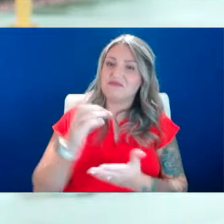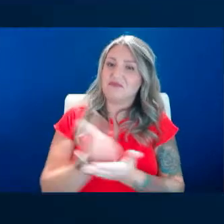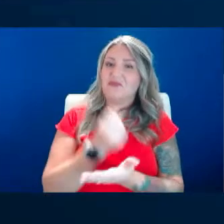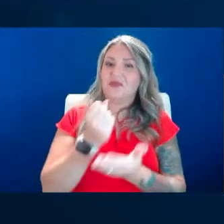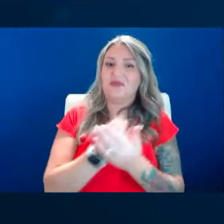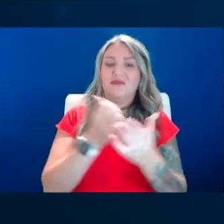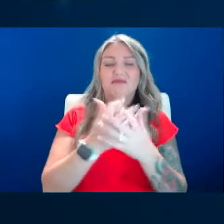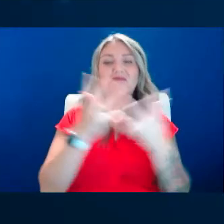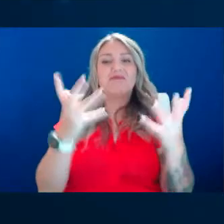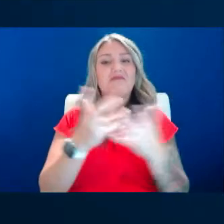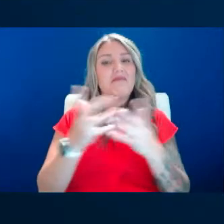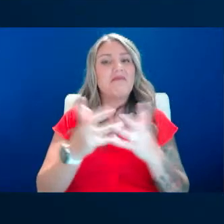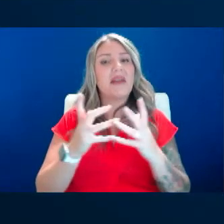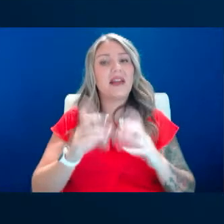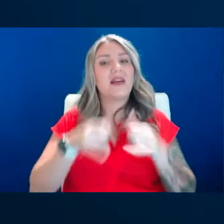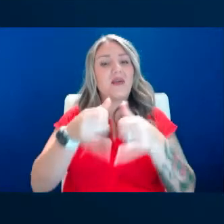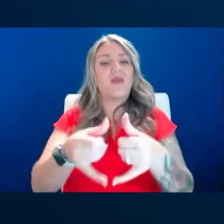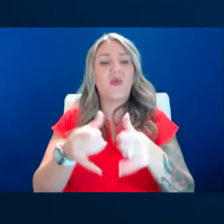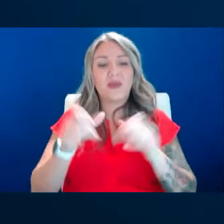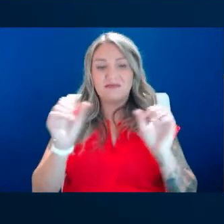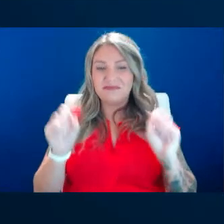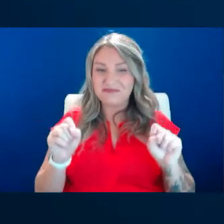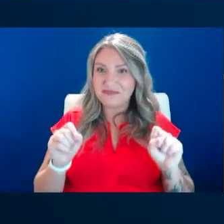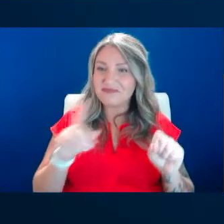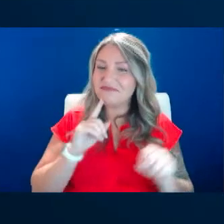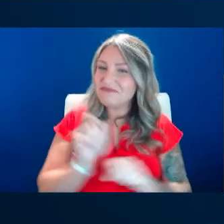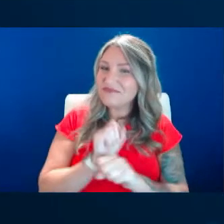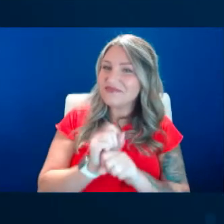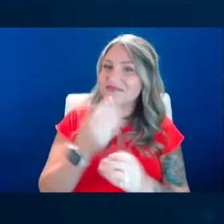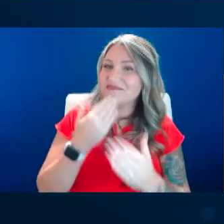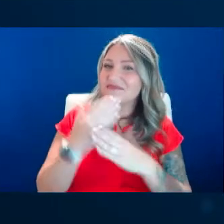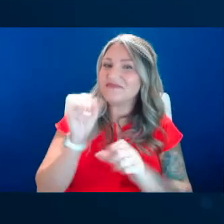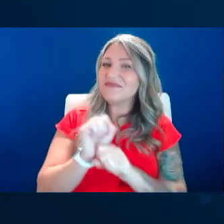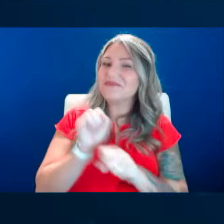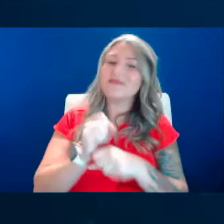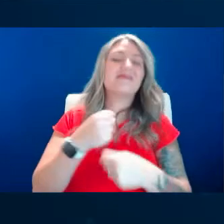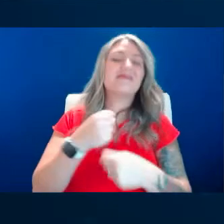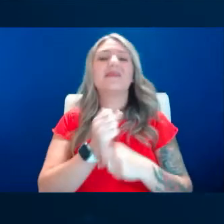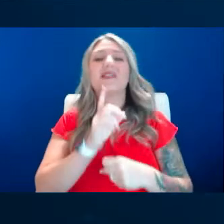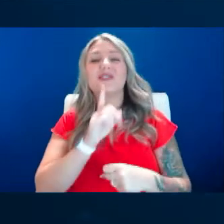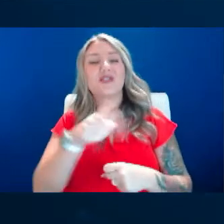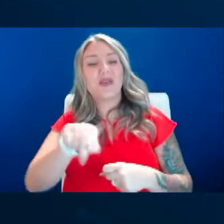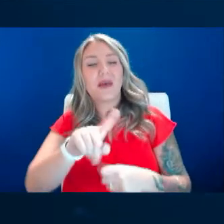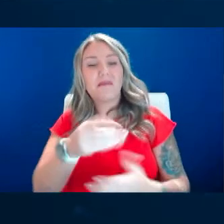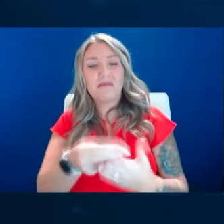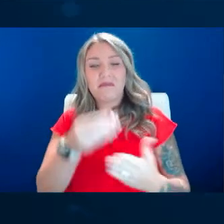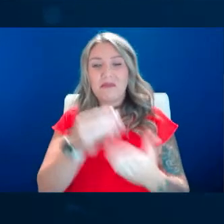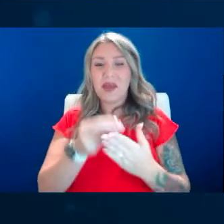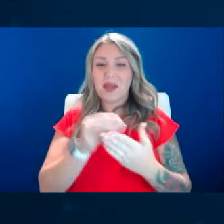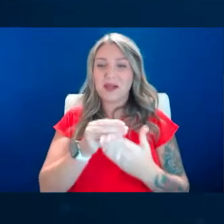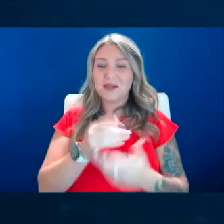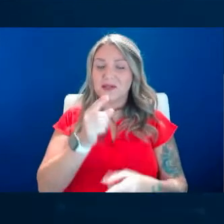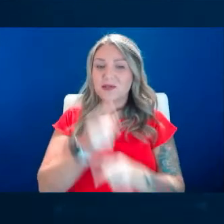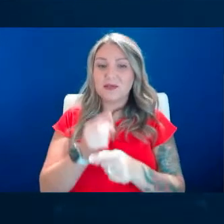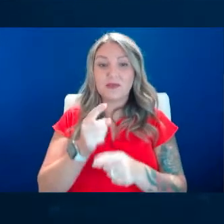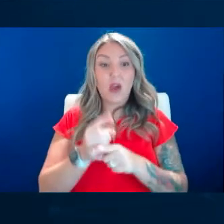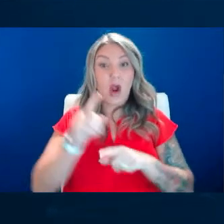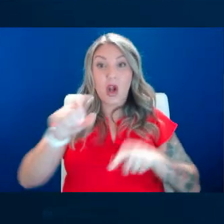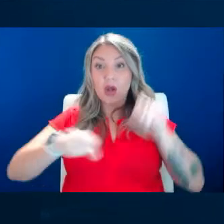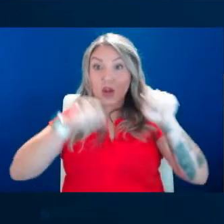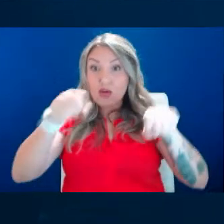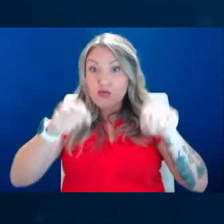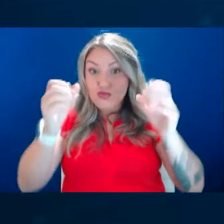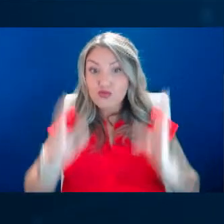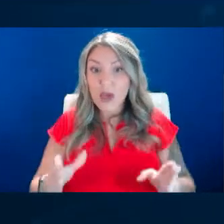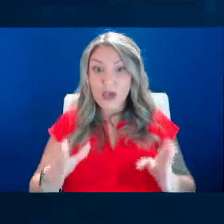them. Absolutely, and you've done good work to make sure that those dollars go in the right spot. Are our writers about ready to take off, guys? Can somebody